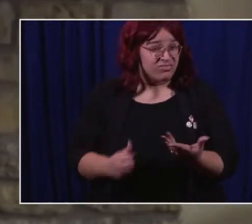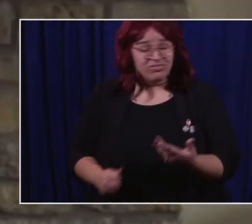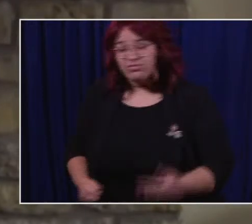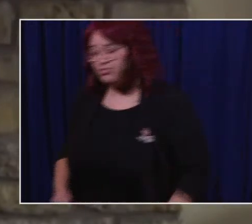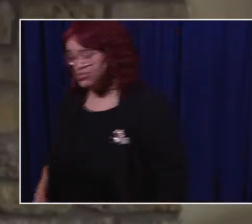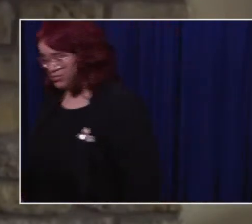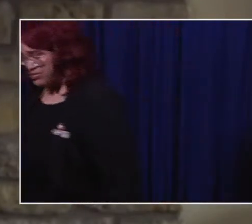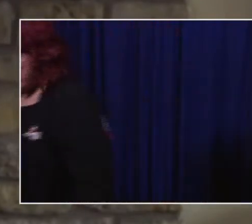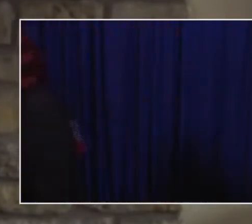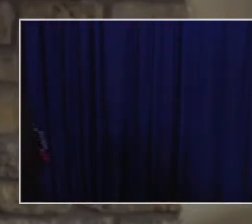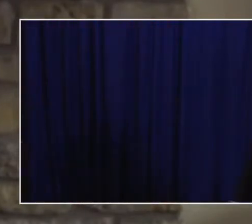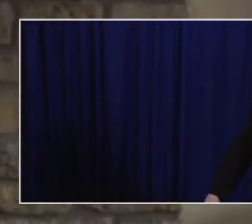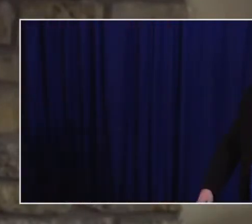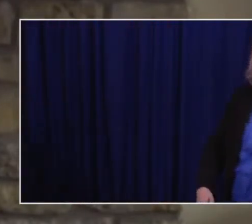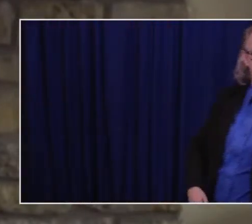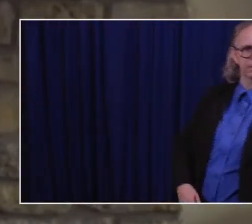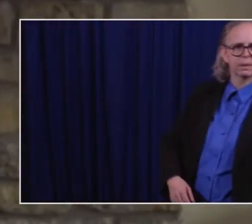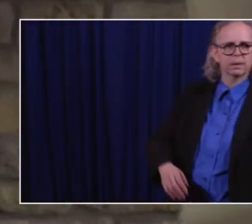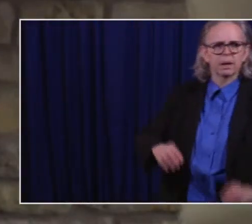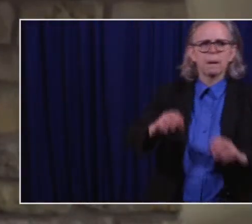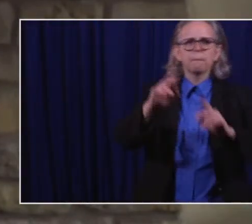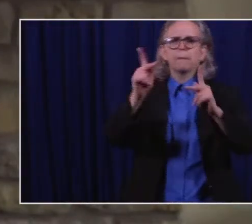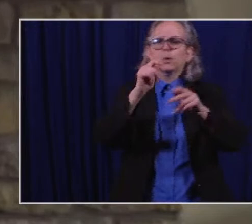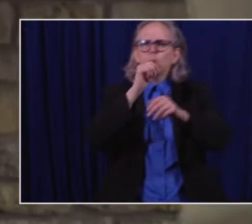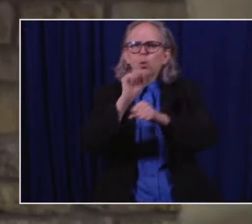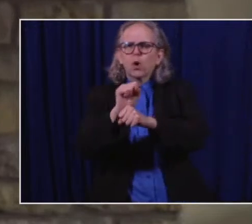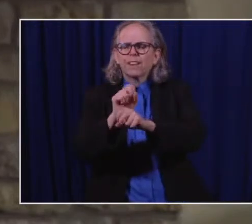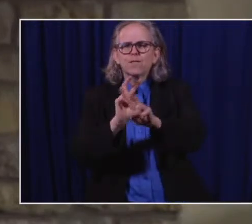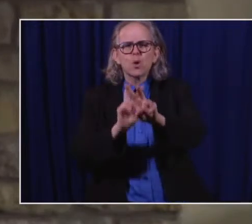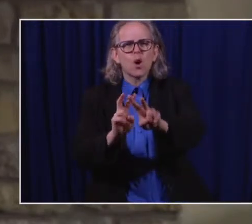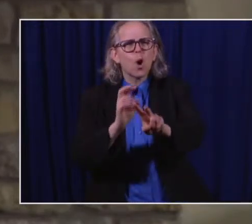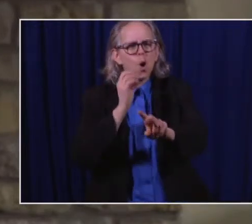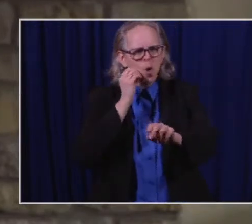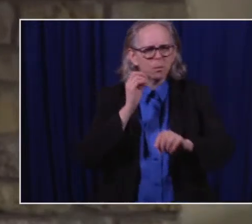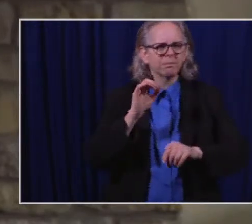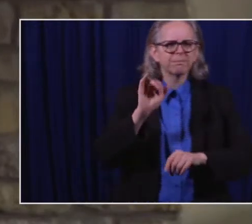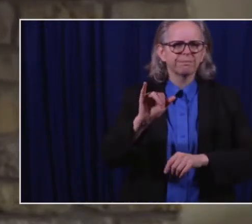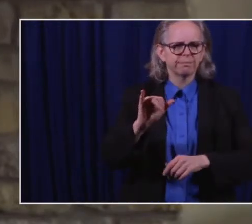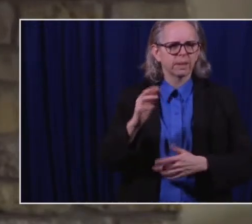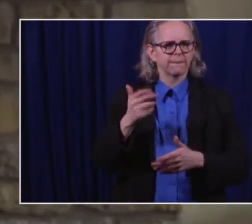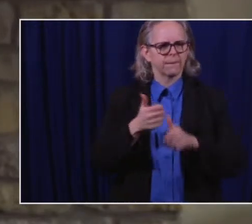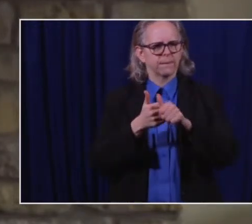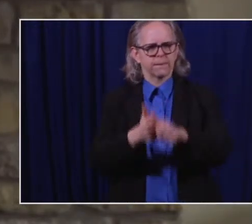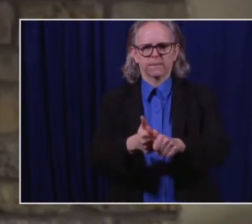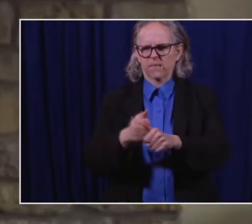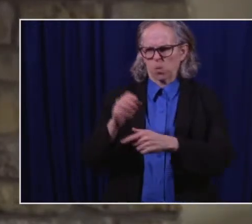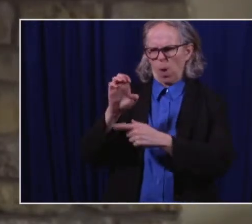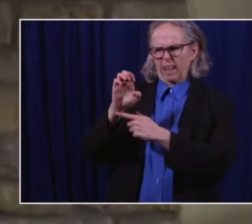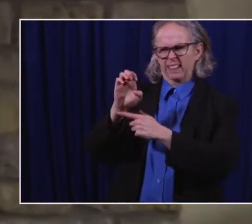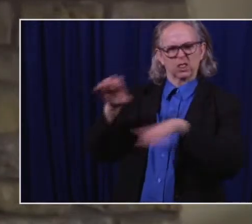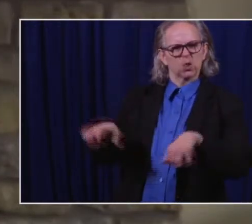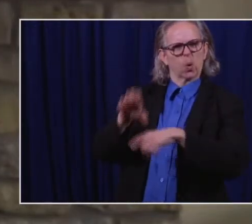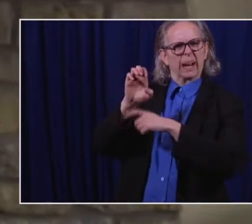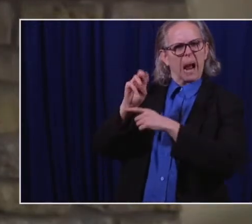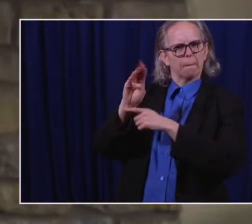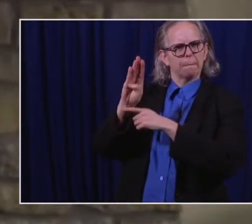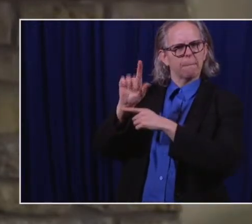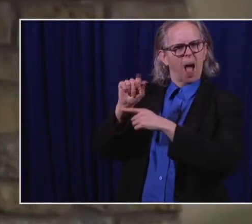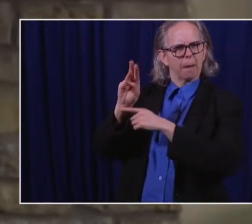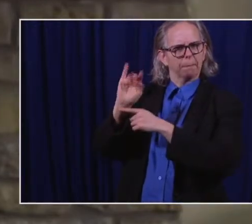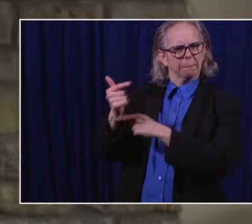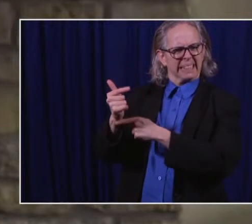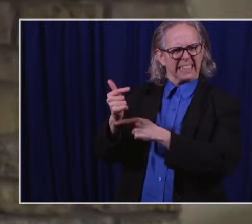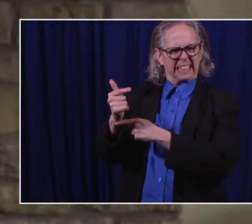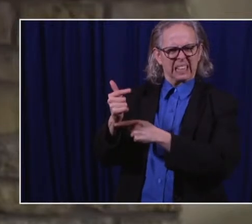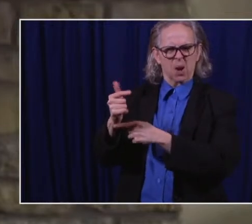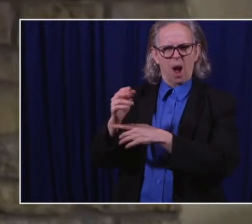make a very, very strong case, and we're actually reviewing that right now. We don't have anything to announce. The challenge,